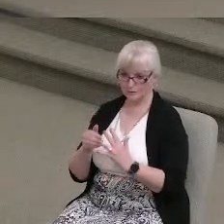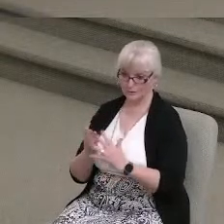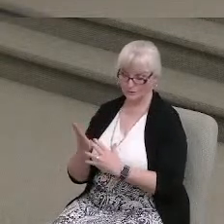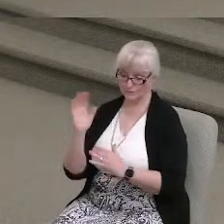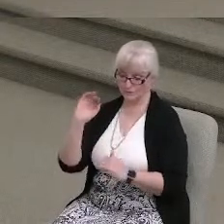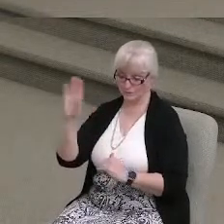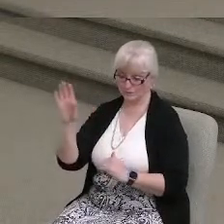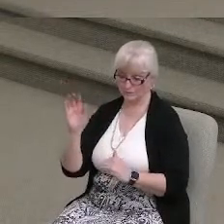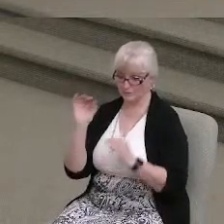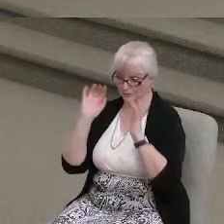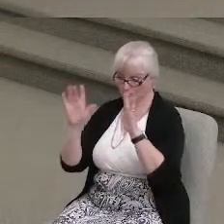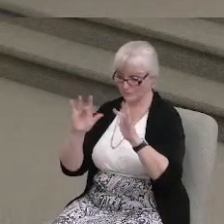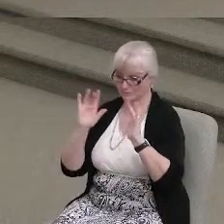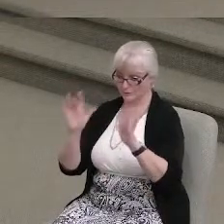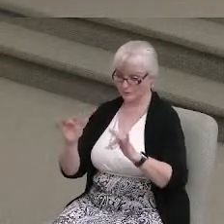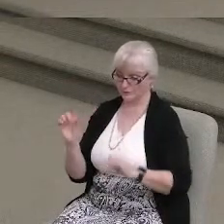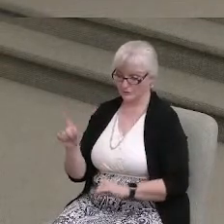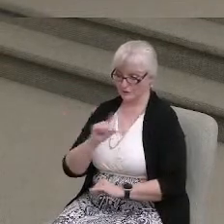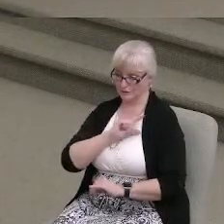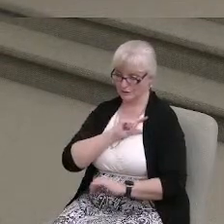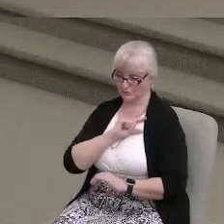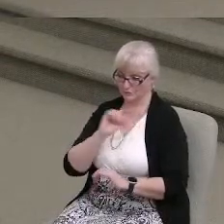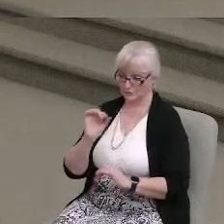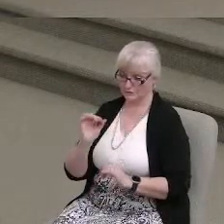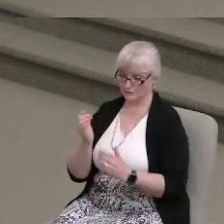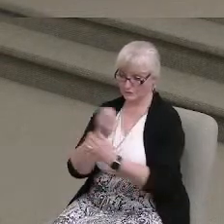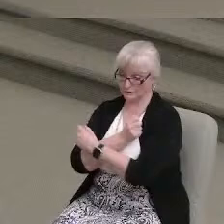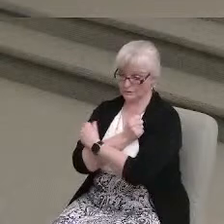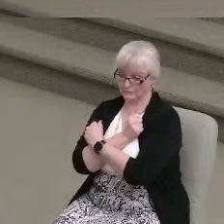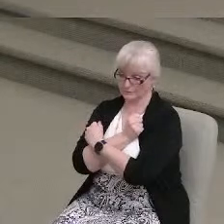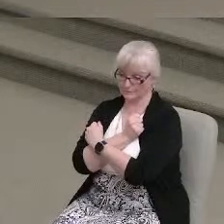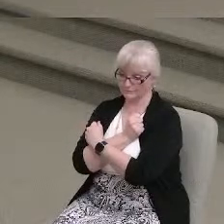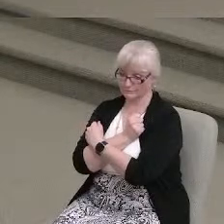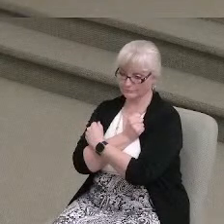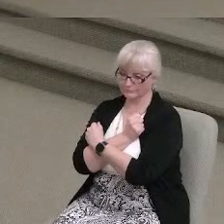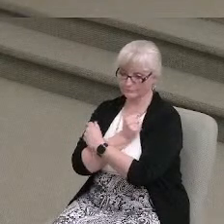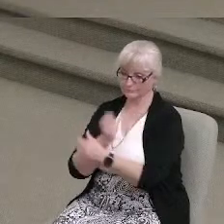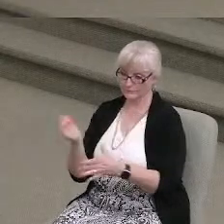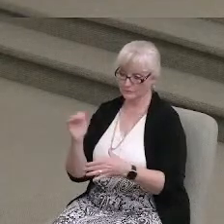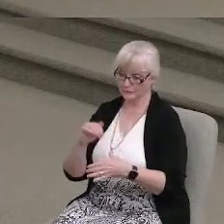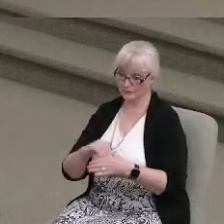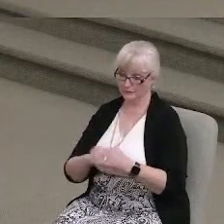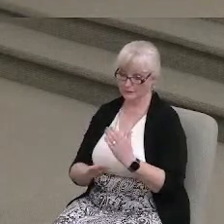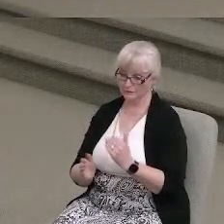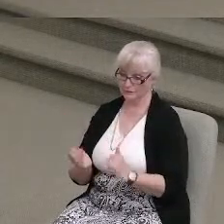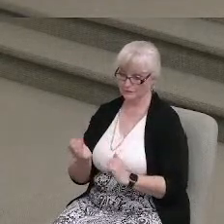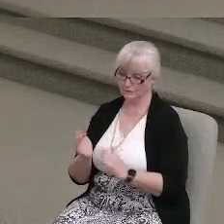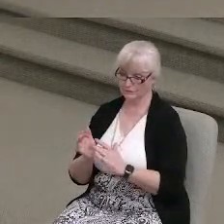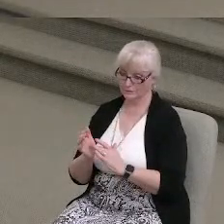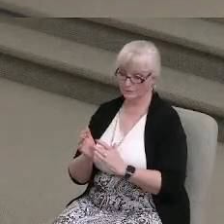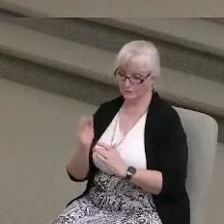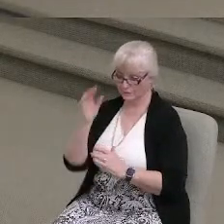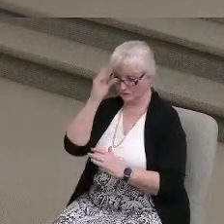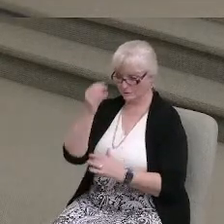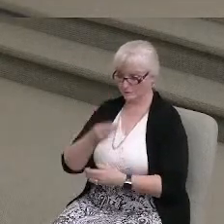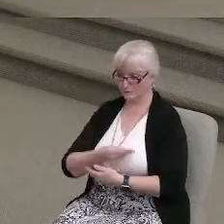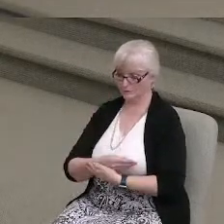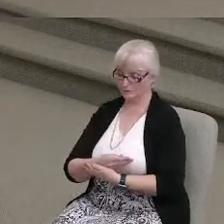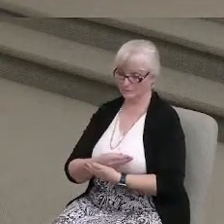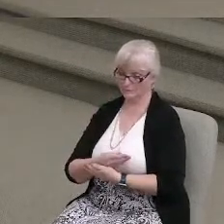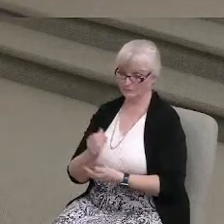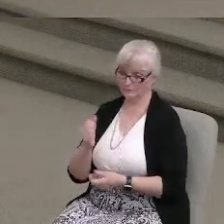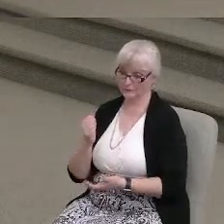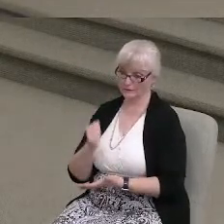have given us to do so. In your Son's holy and precious name I pray. Amen.